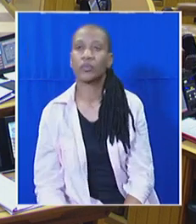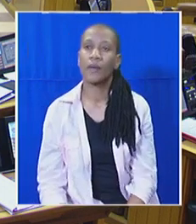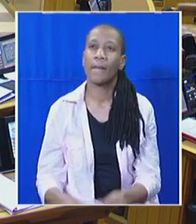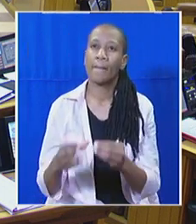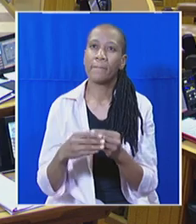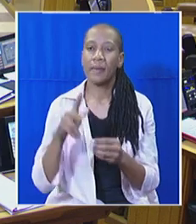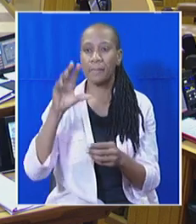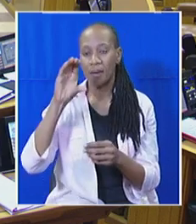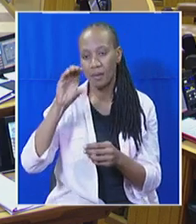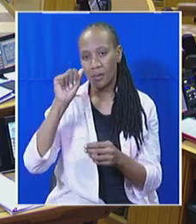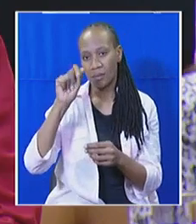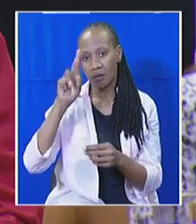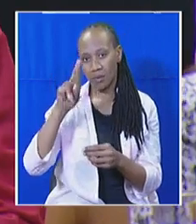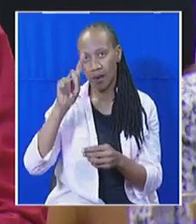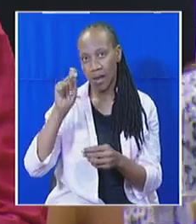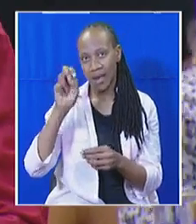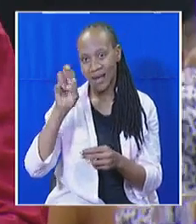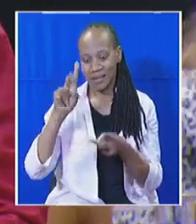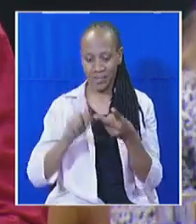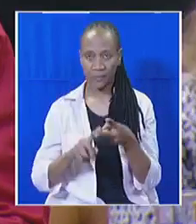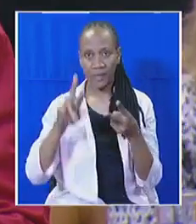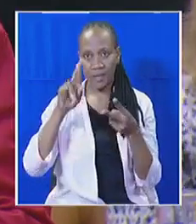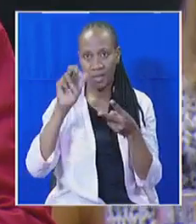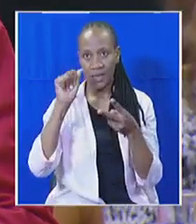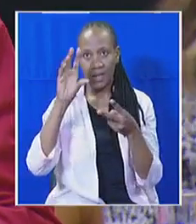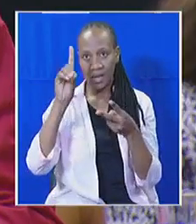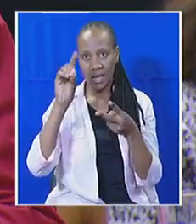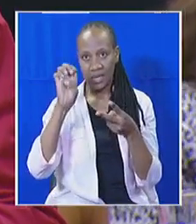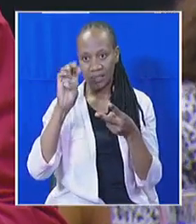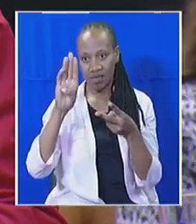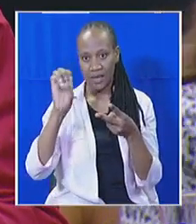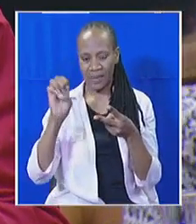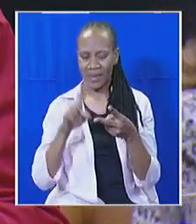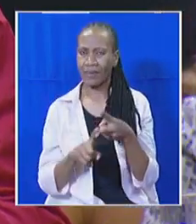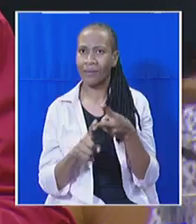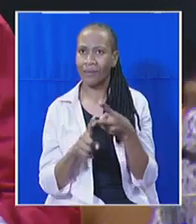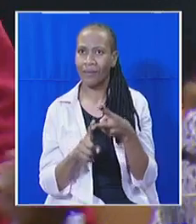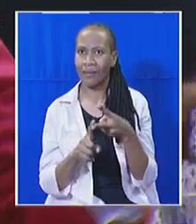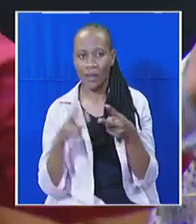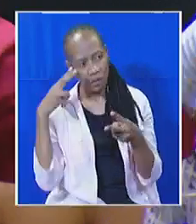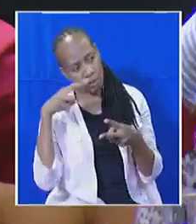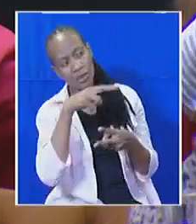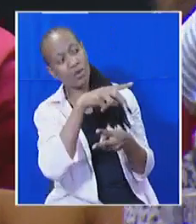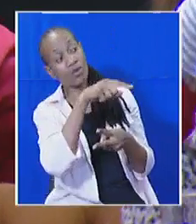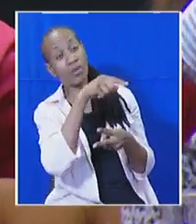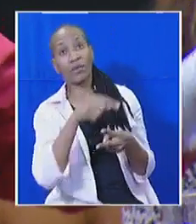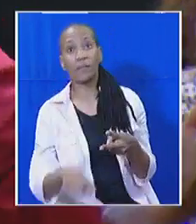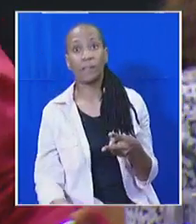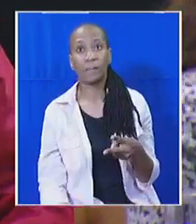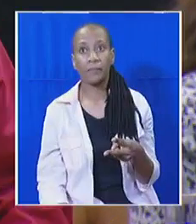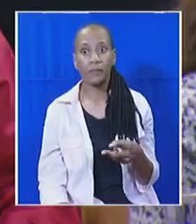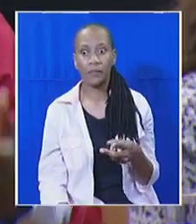Honorable Carter and Honorable Hadebe are having it all. What are you talking about, Honorable They are Member? about to